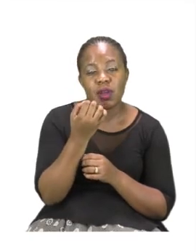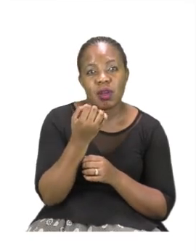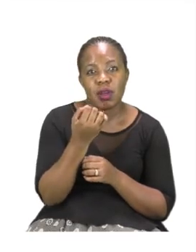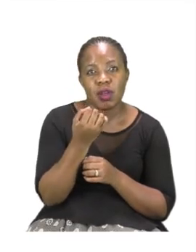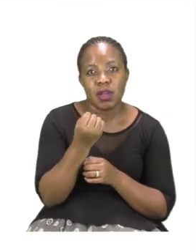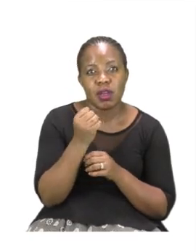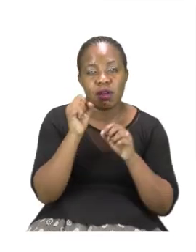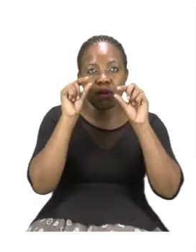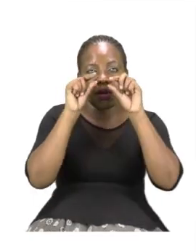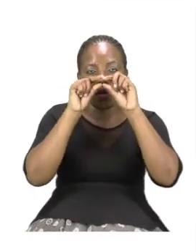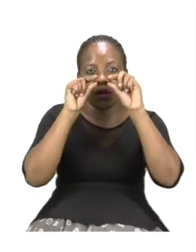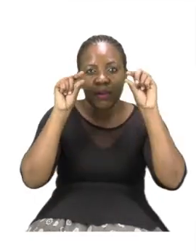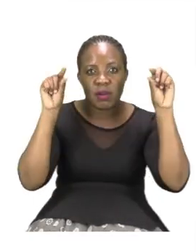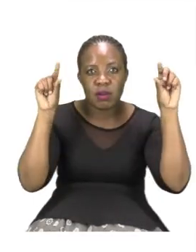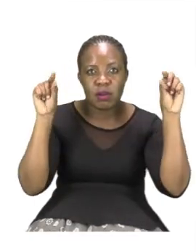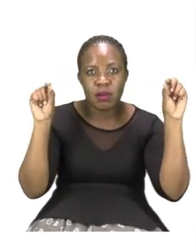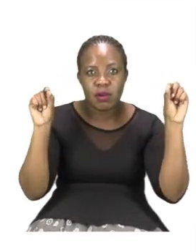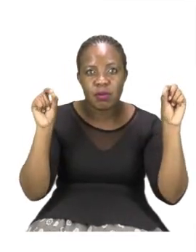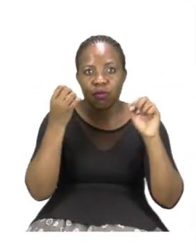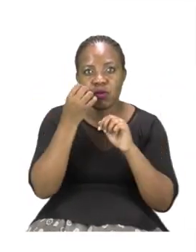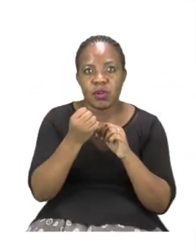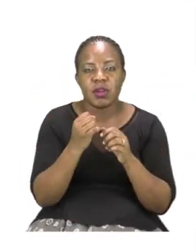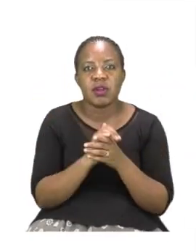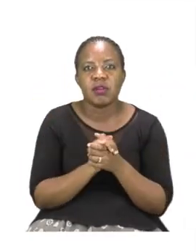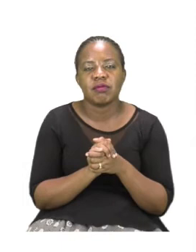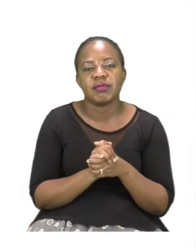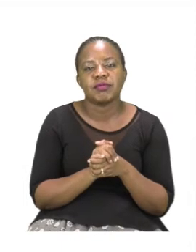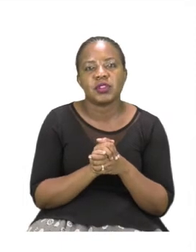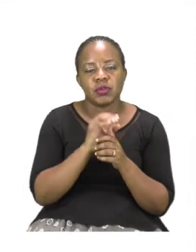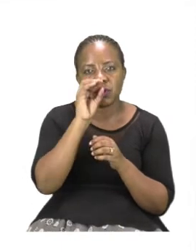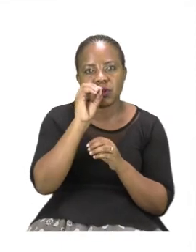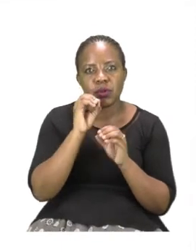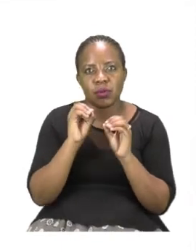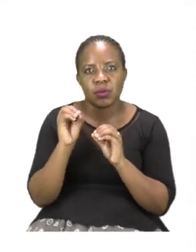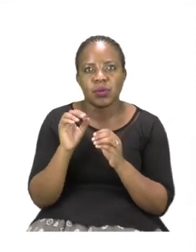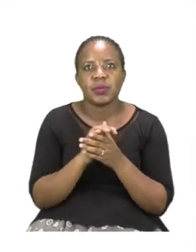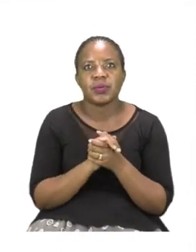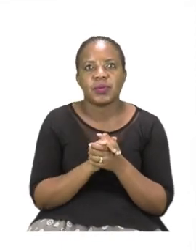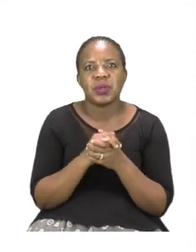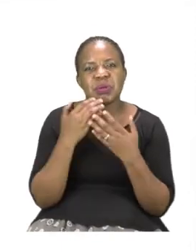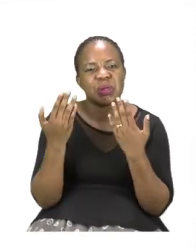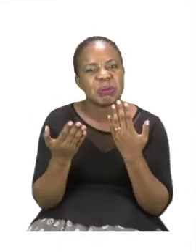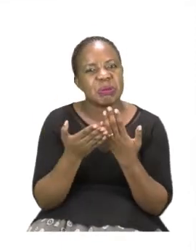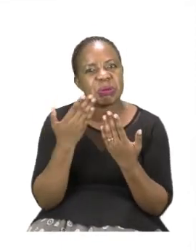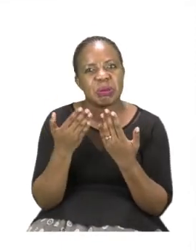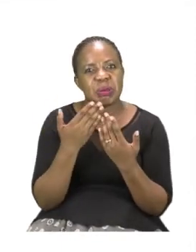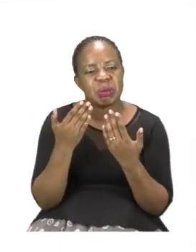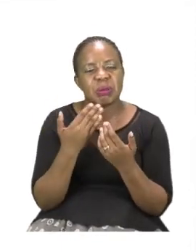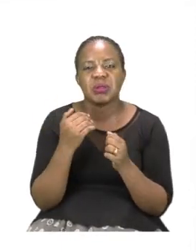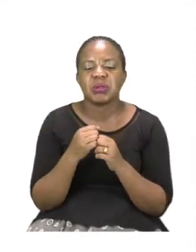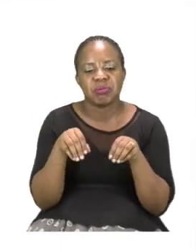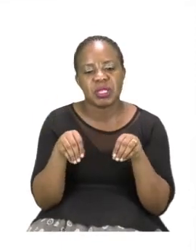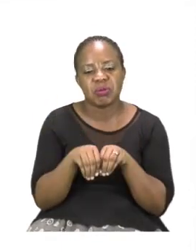value under each coin. Take your time, and this one is very easy, so I will leave you to do